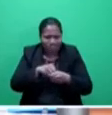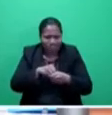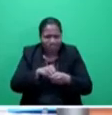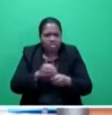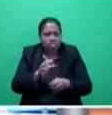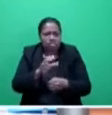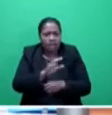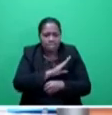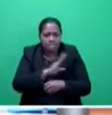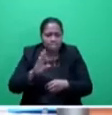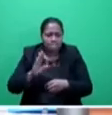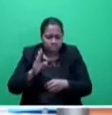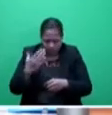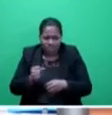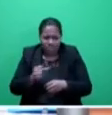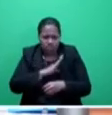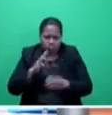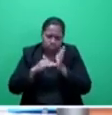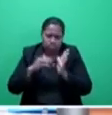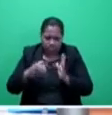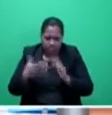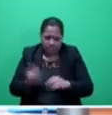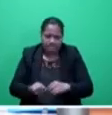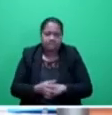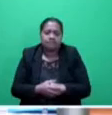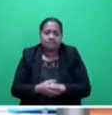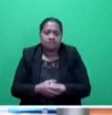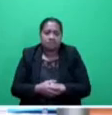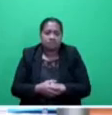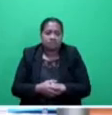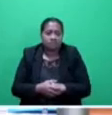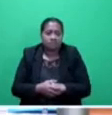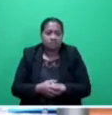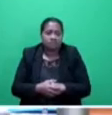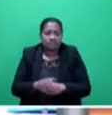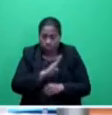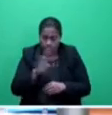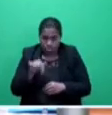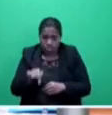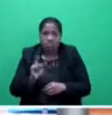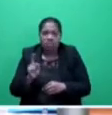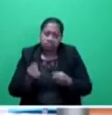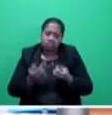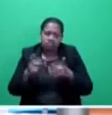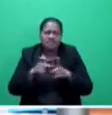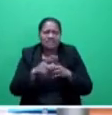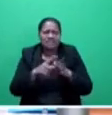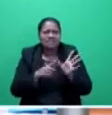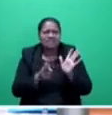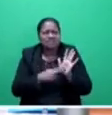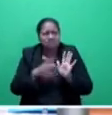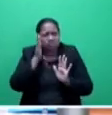board's chairperson. Mr. Speaker, sir, the composition of the board is somewhat odd. It provides for the Dean of the School or Faculty of